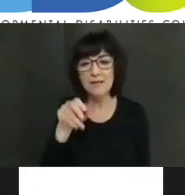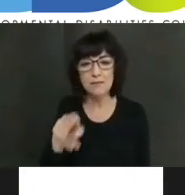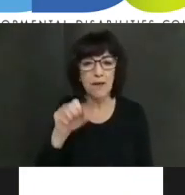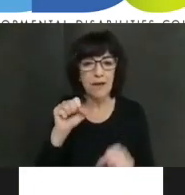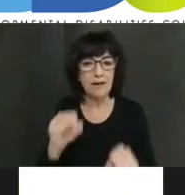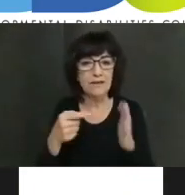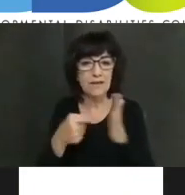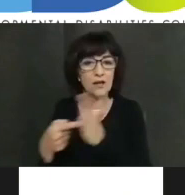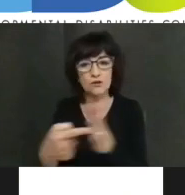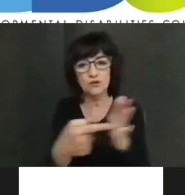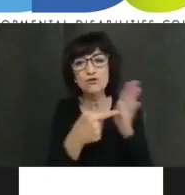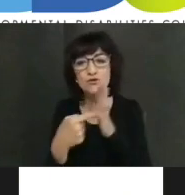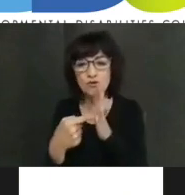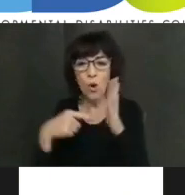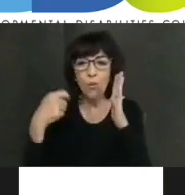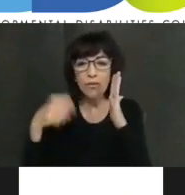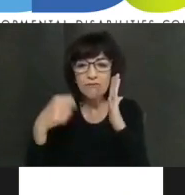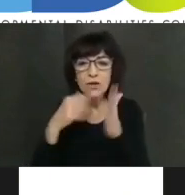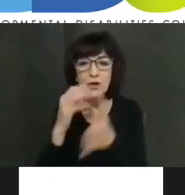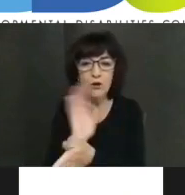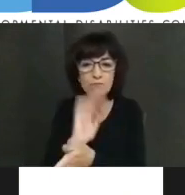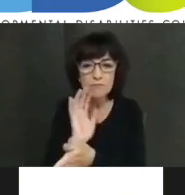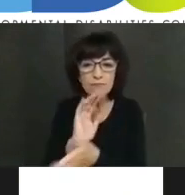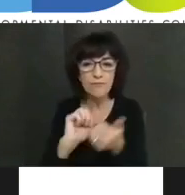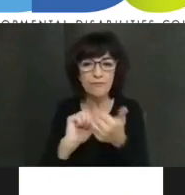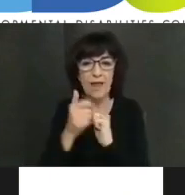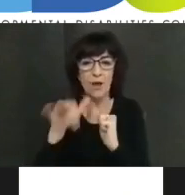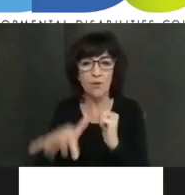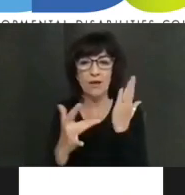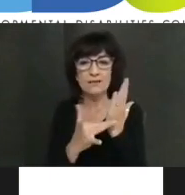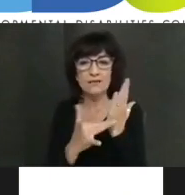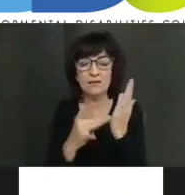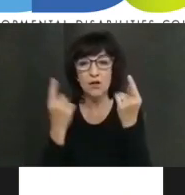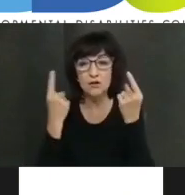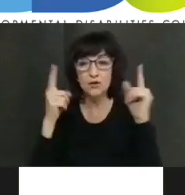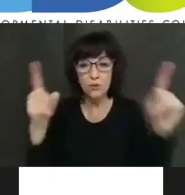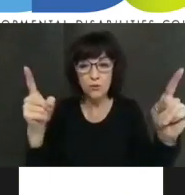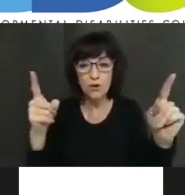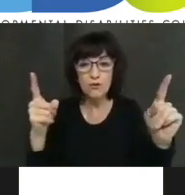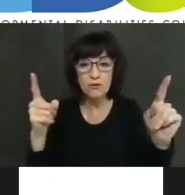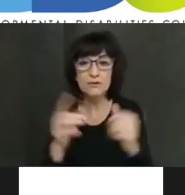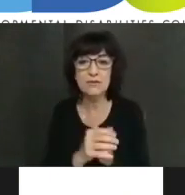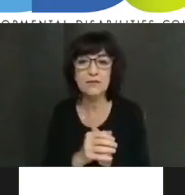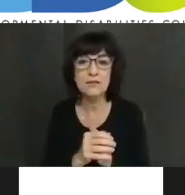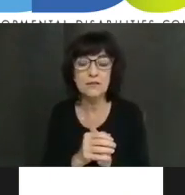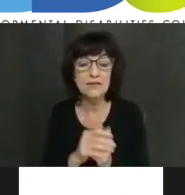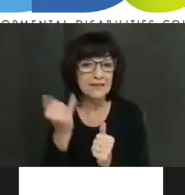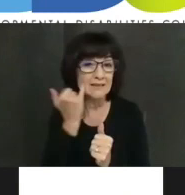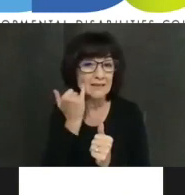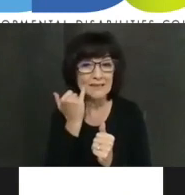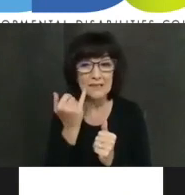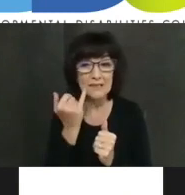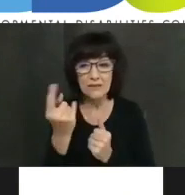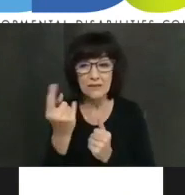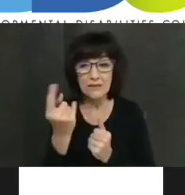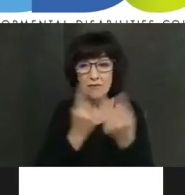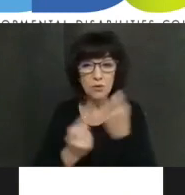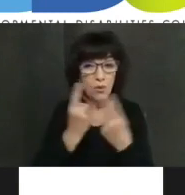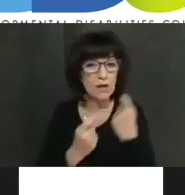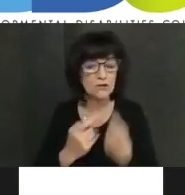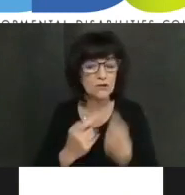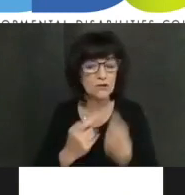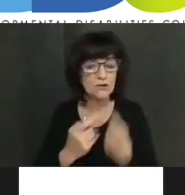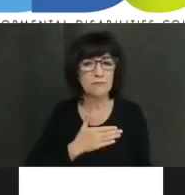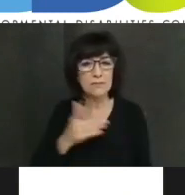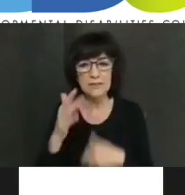the video, it really explains how this technology works. And as we go along, if you have questions, please feel free to share them in the